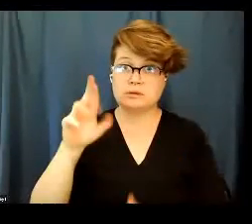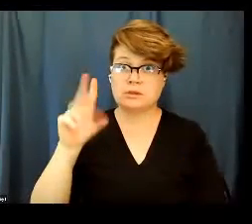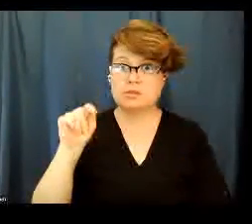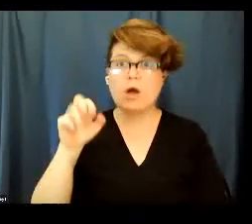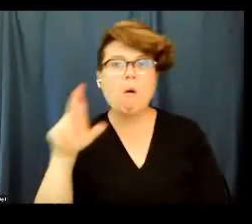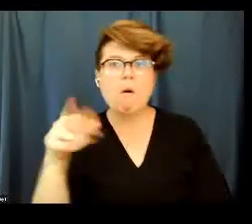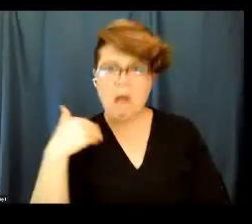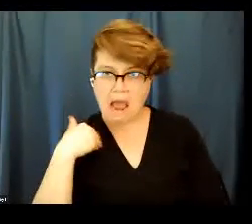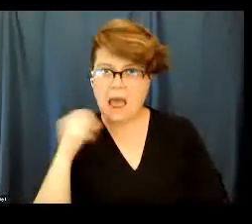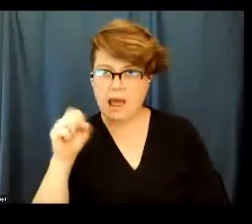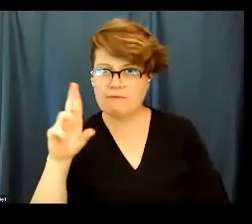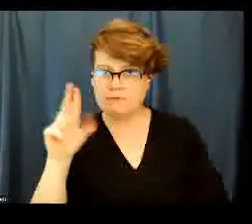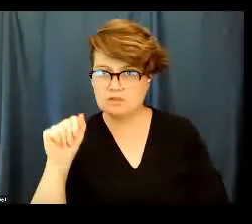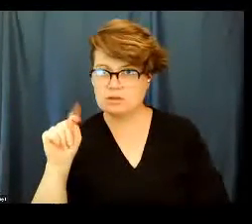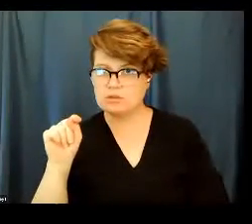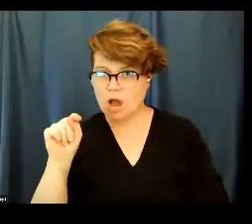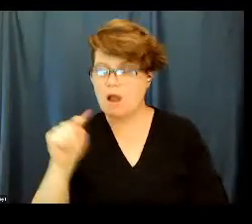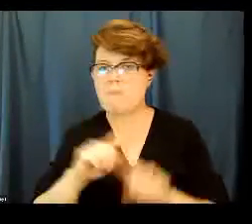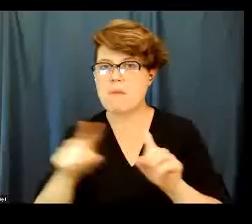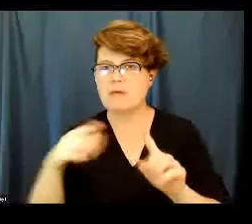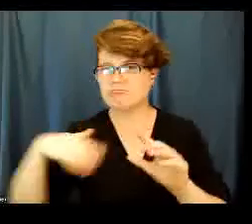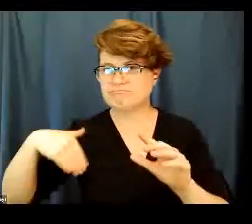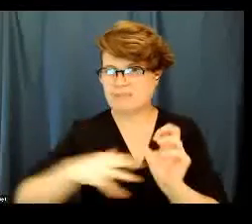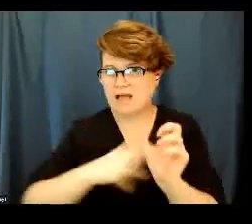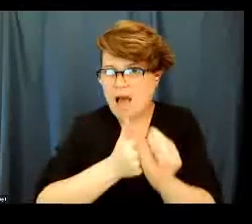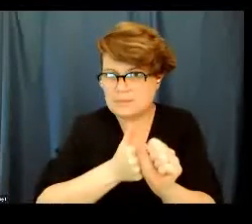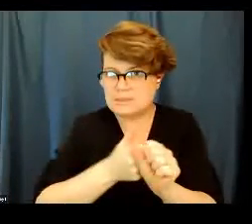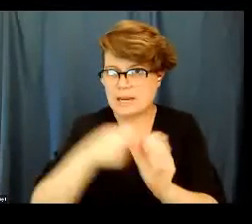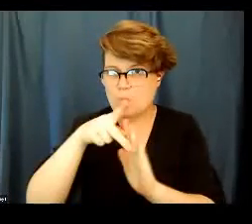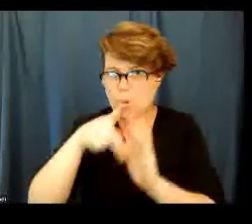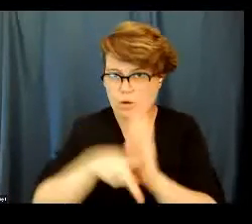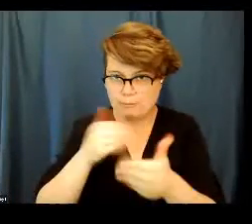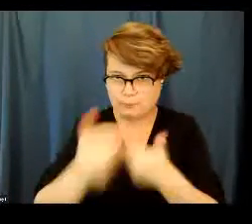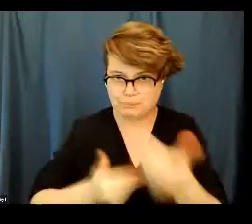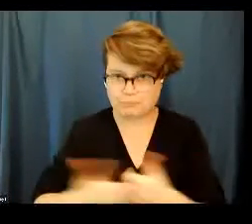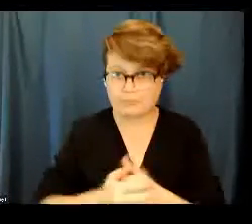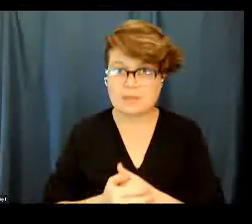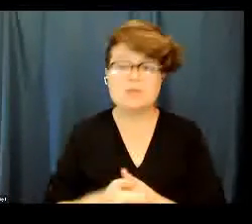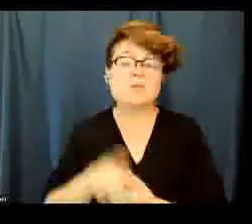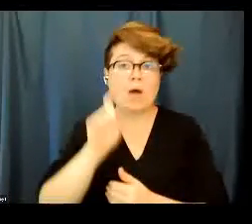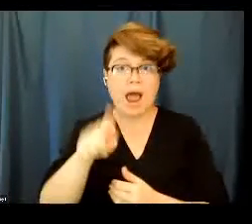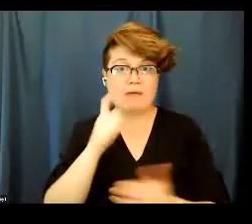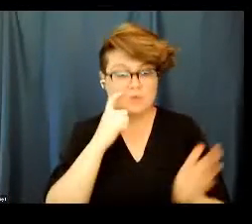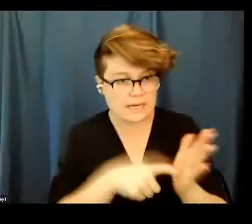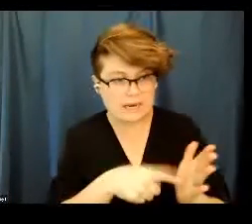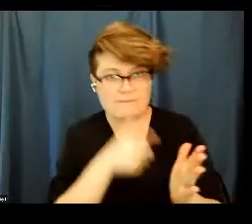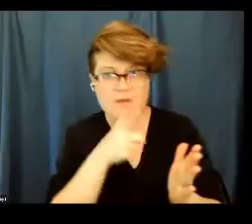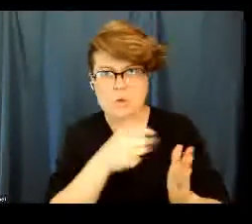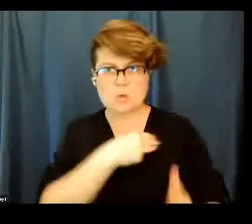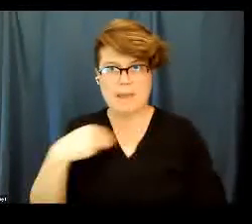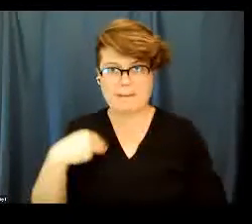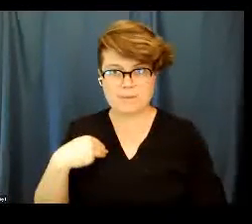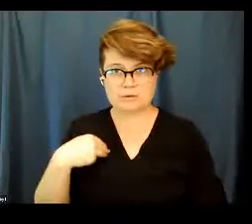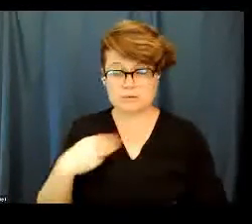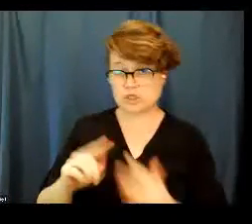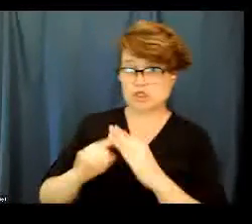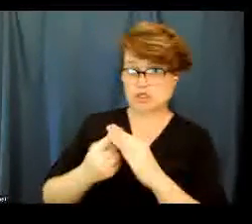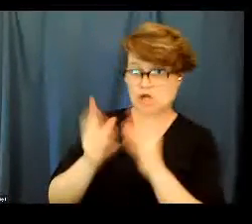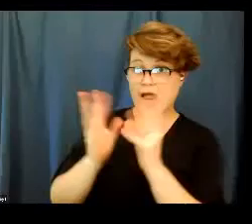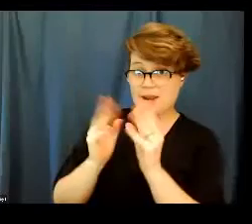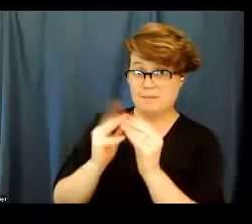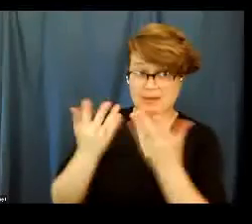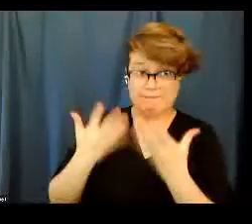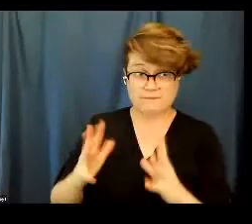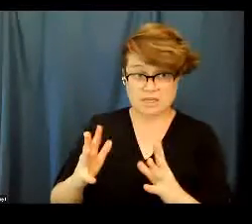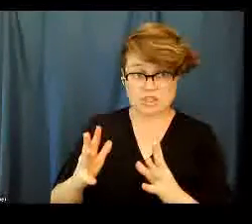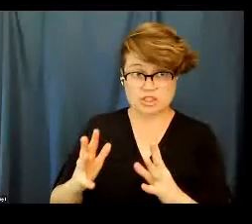protocol. We've identified the SART members and we've started meeting. Awesome. We've defined our mission,